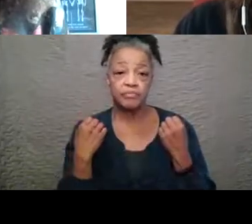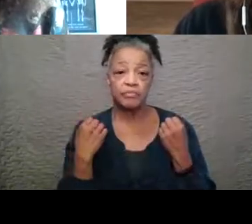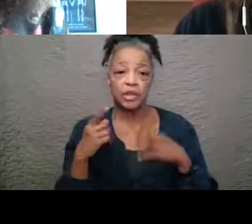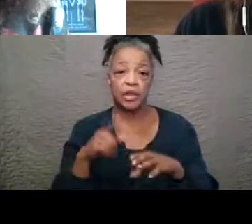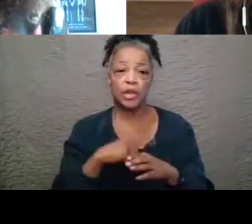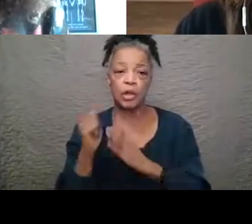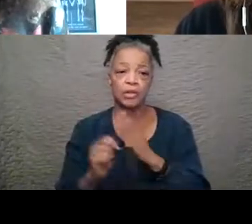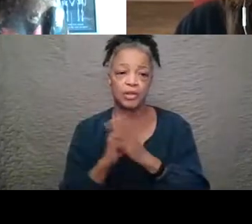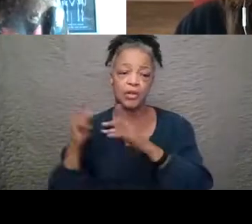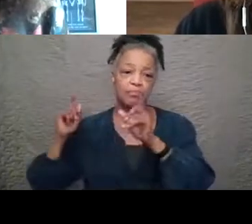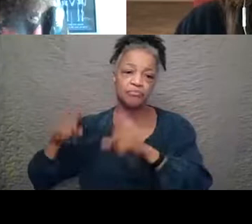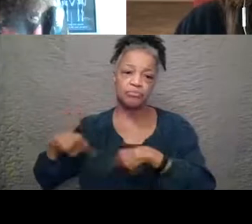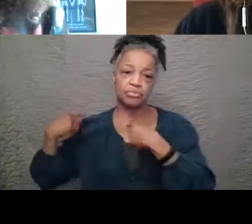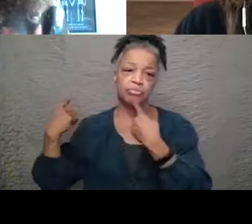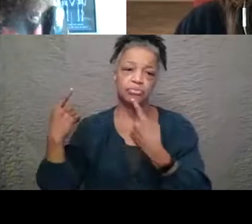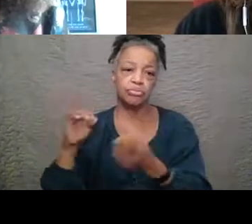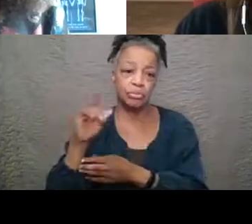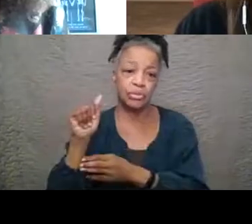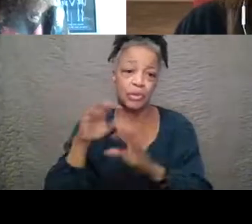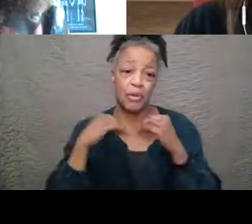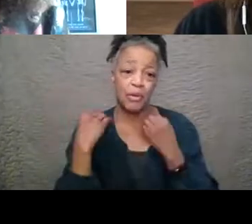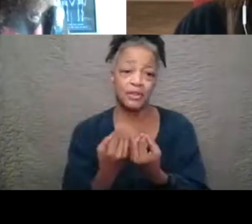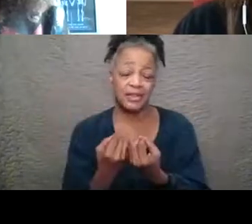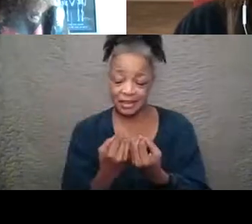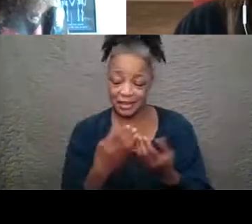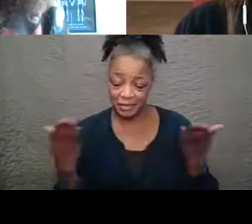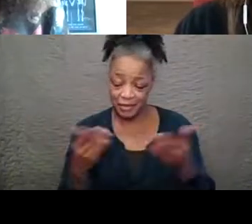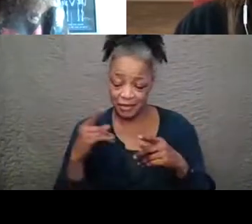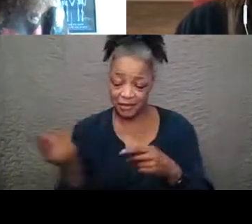long-term disability organizations that have been around forever,